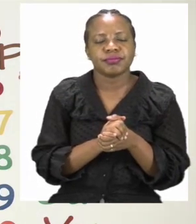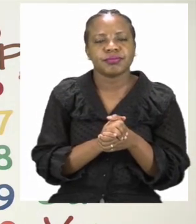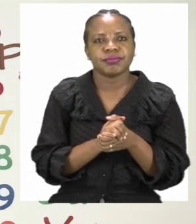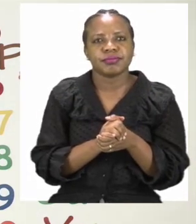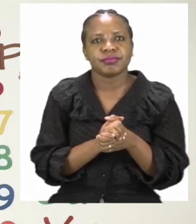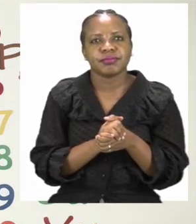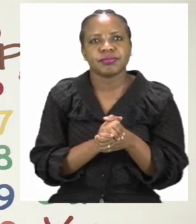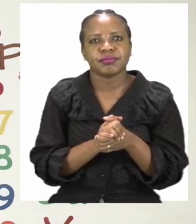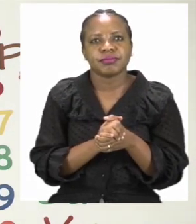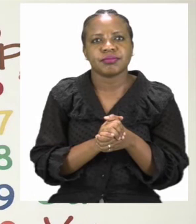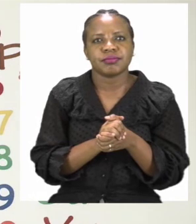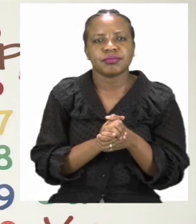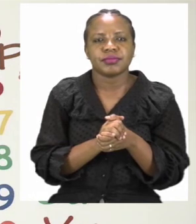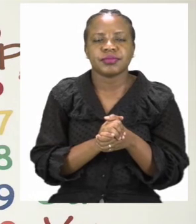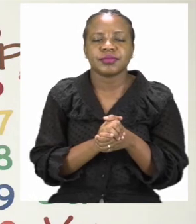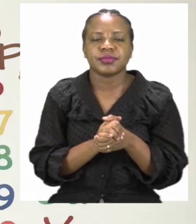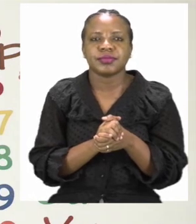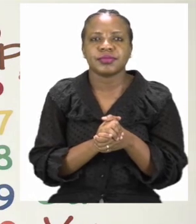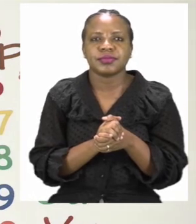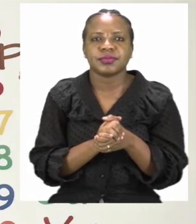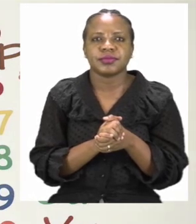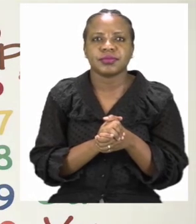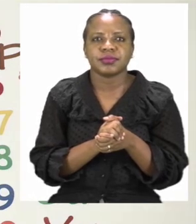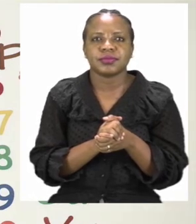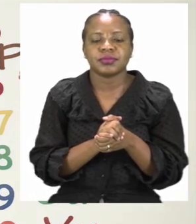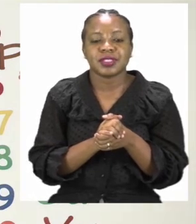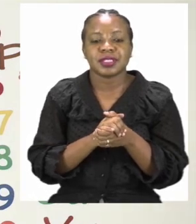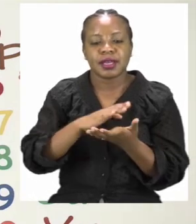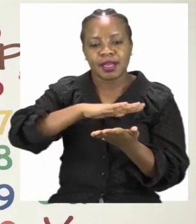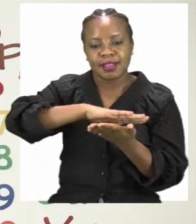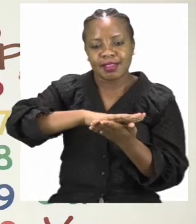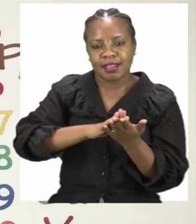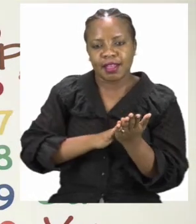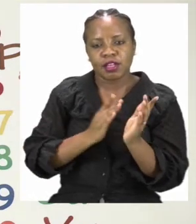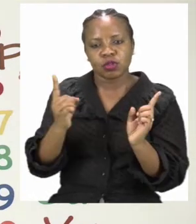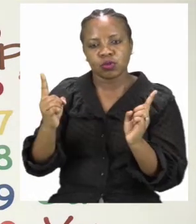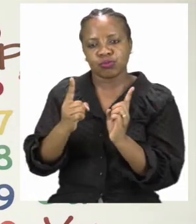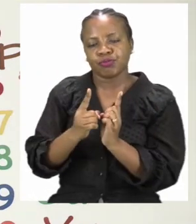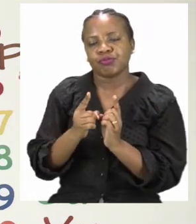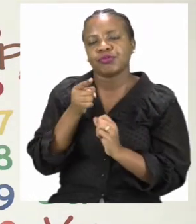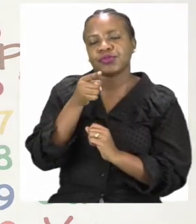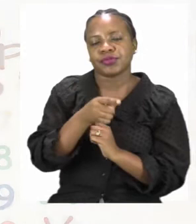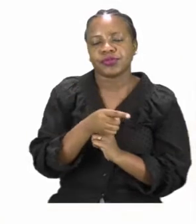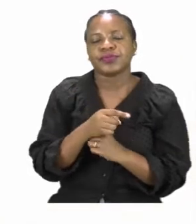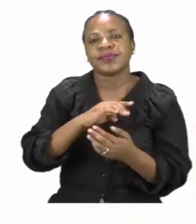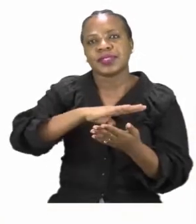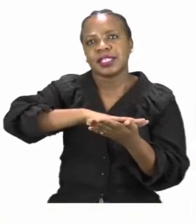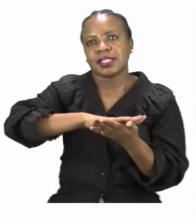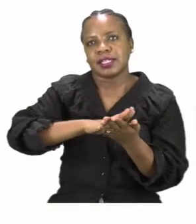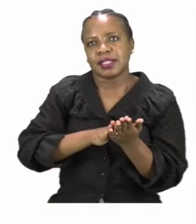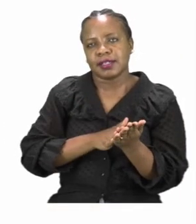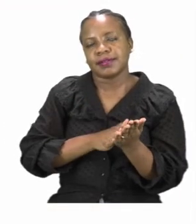greeting. They are saying, nice to meet you. Nice to meet you.